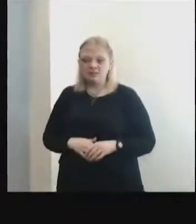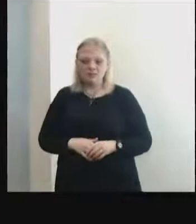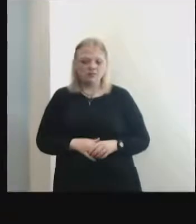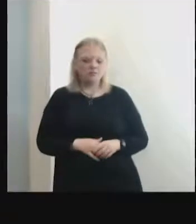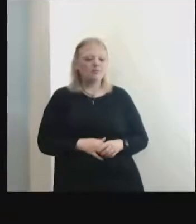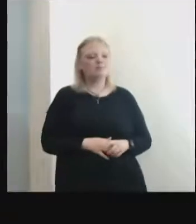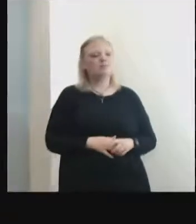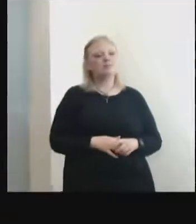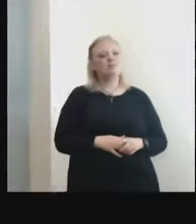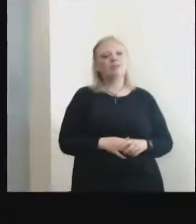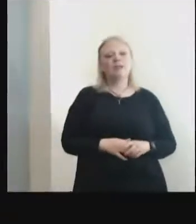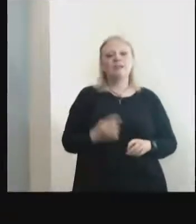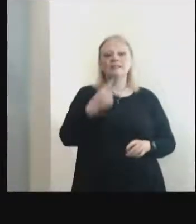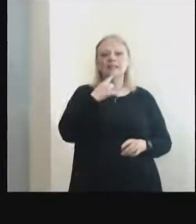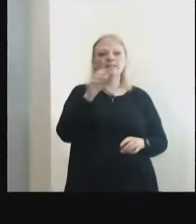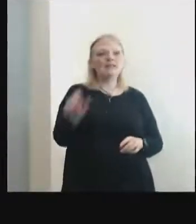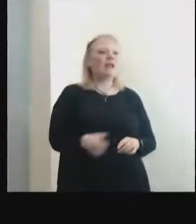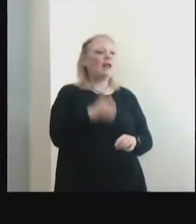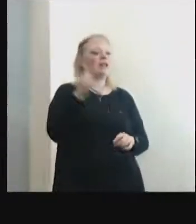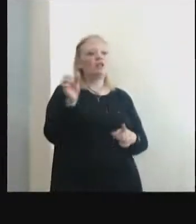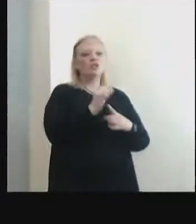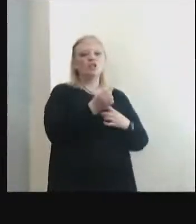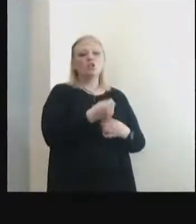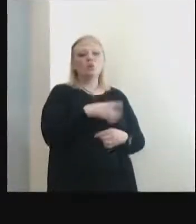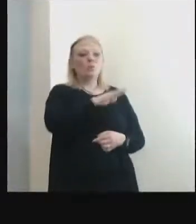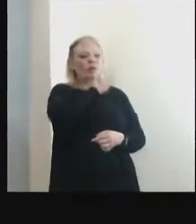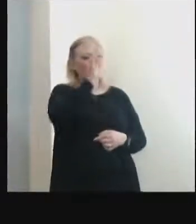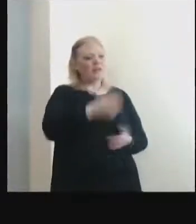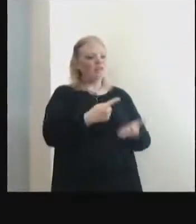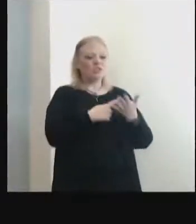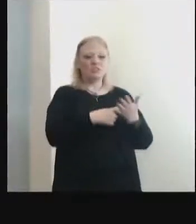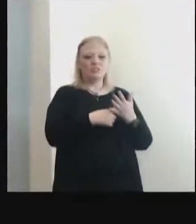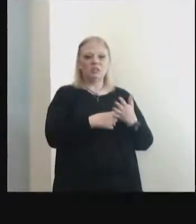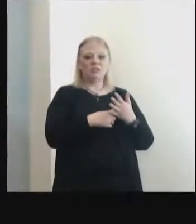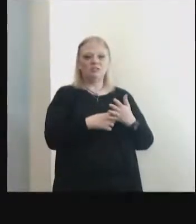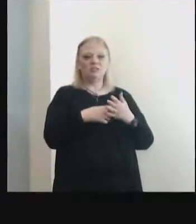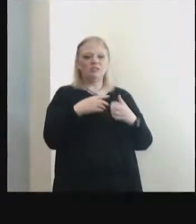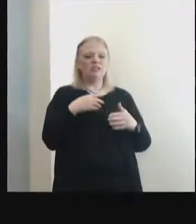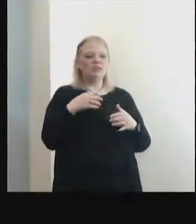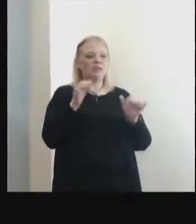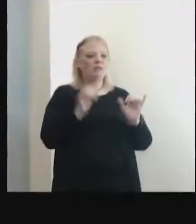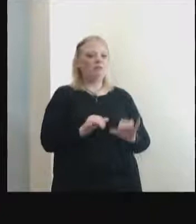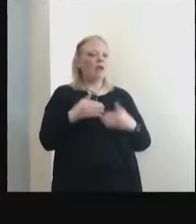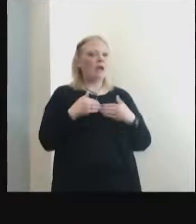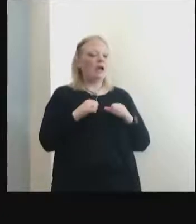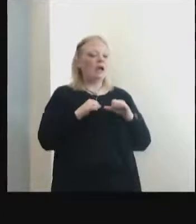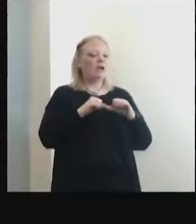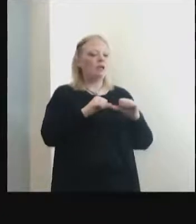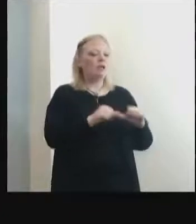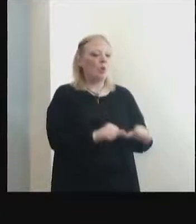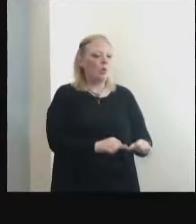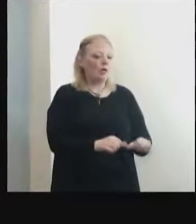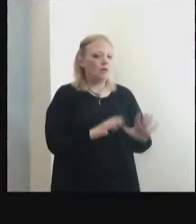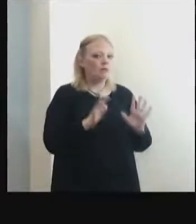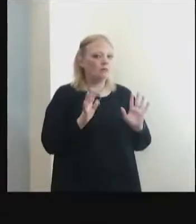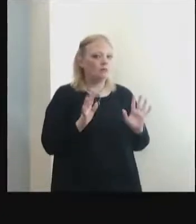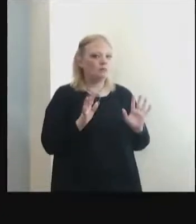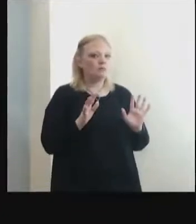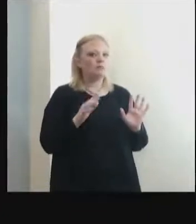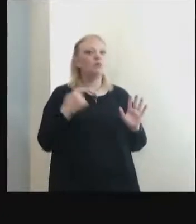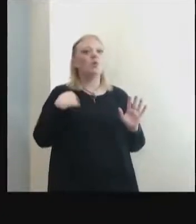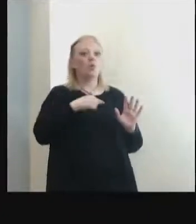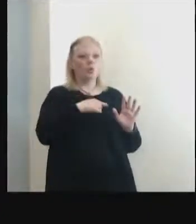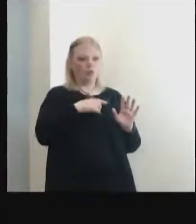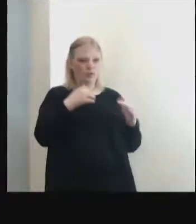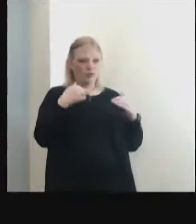As I say in any other situation, we never discuss the ongoing status of negotiations other than to say that there are